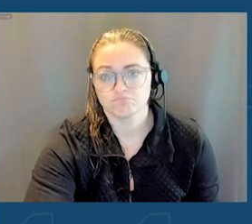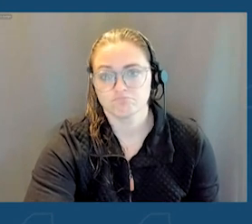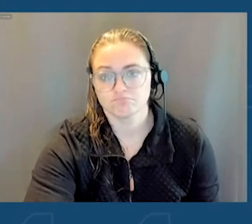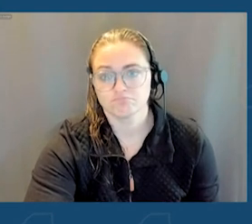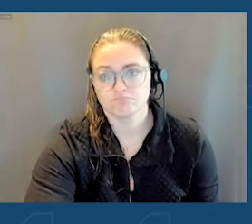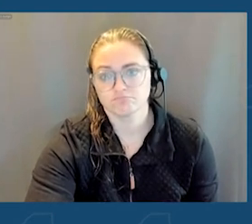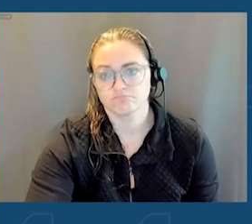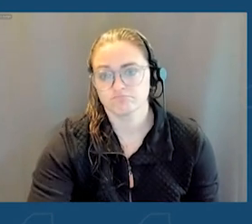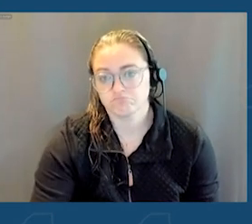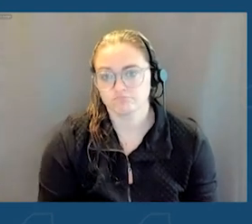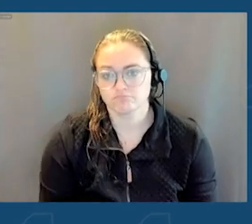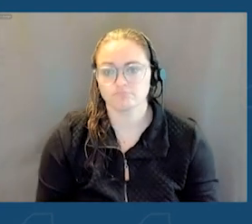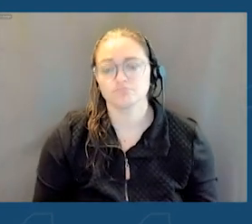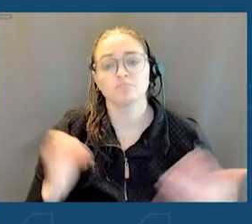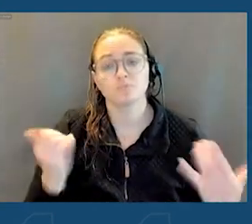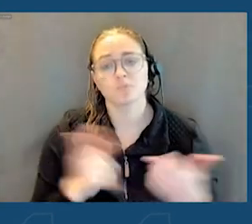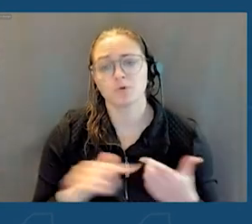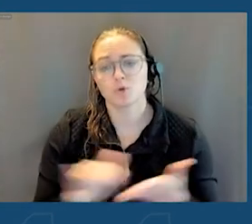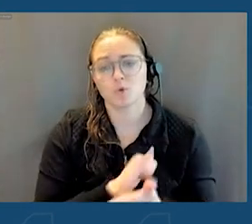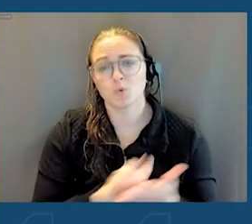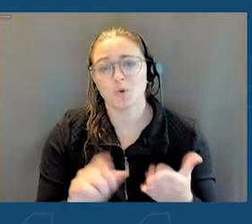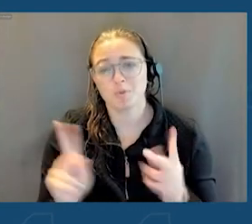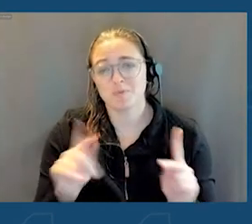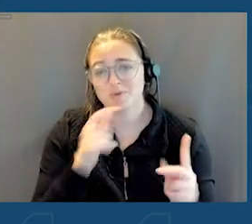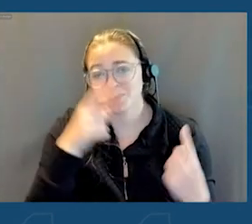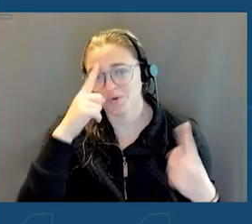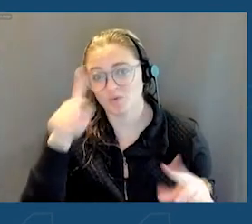Welcome to New York, where everybody doesn't agree all at the same time.